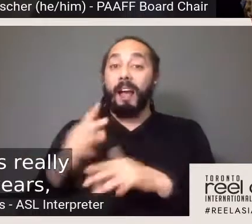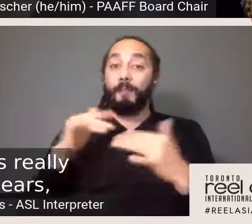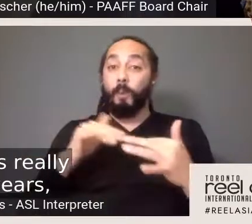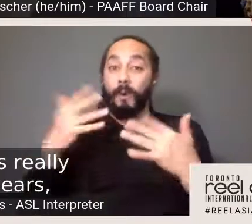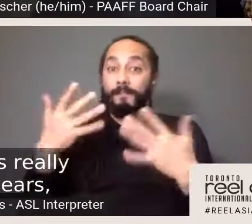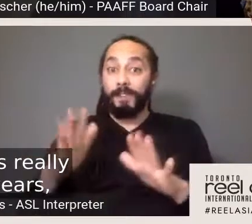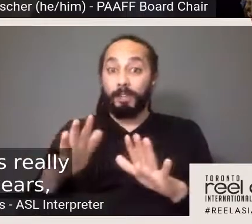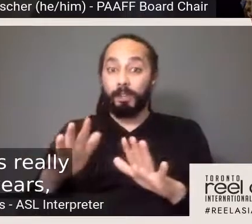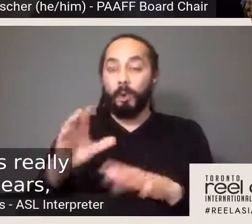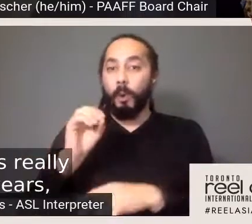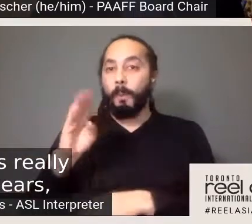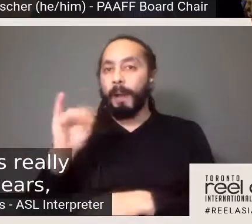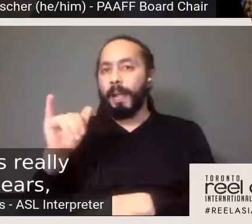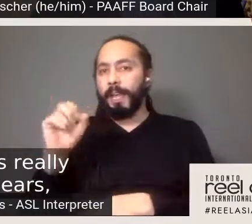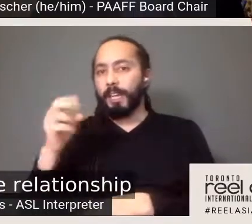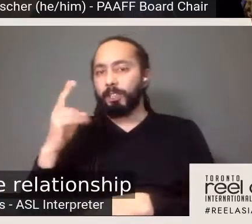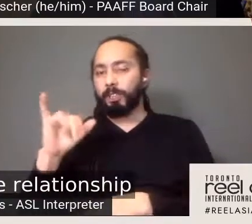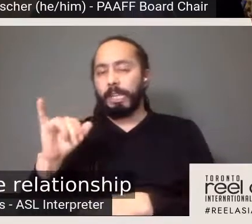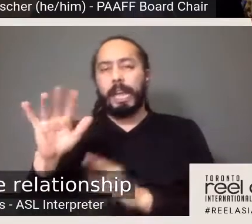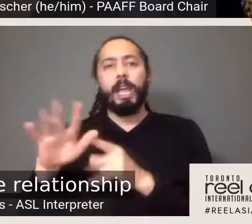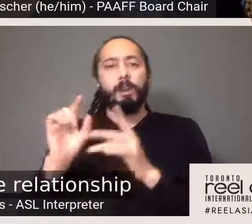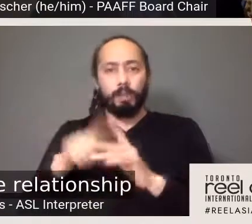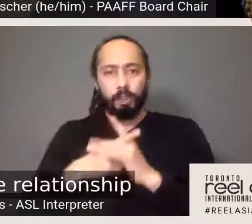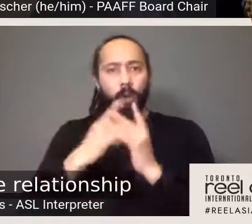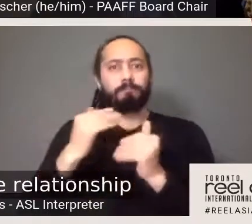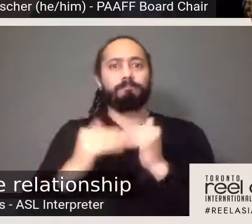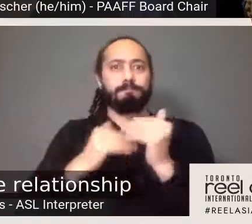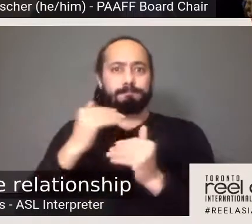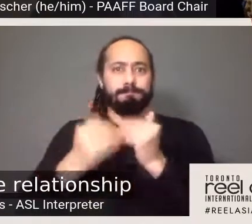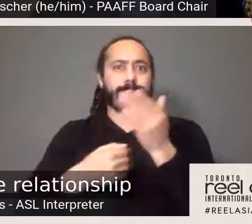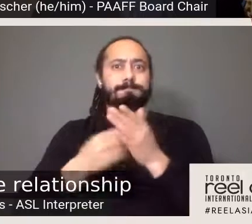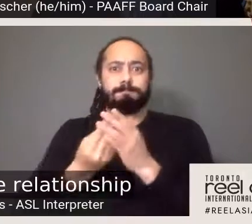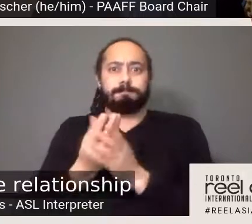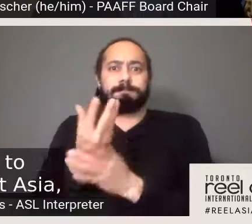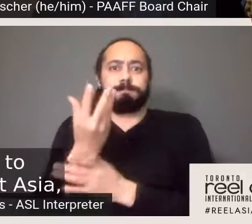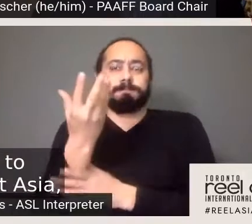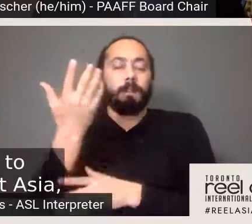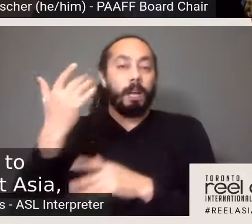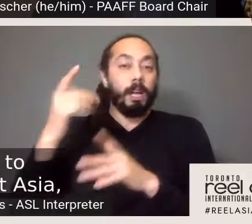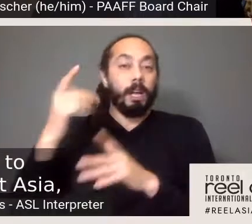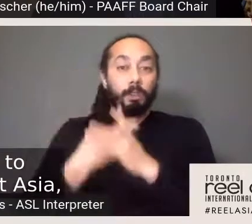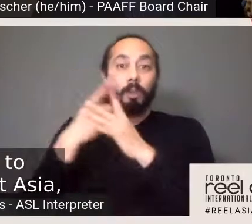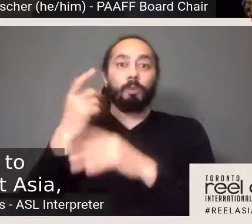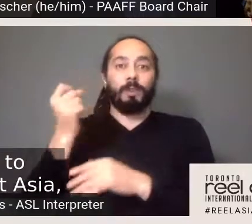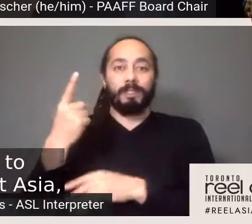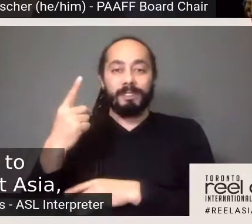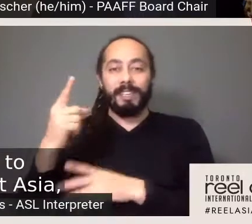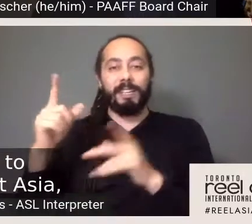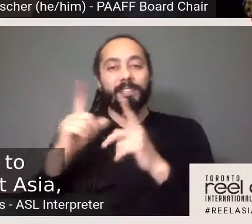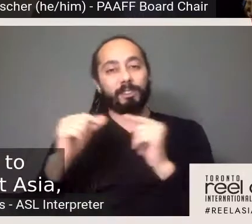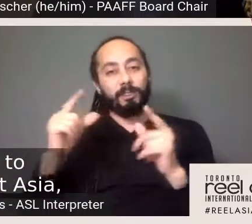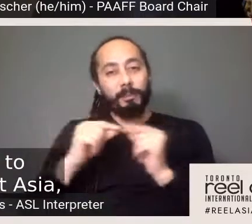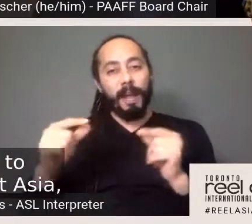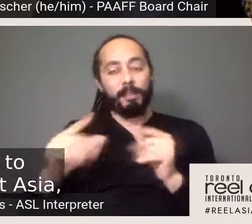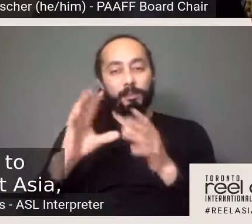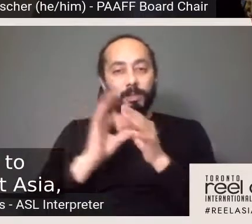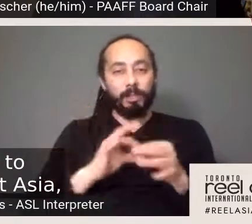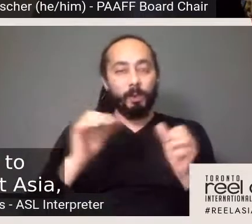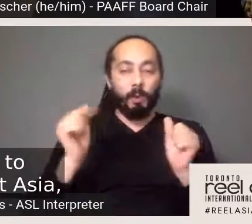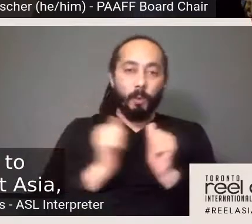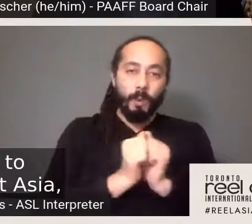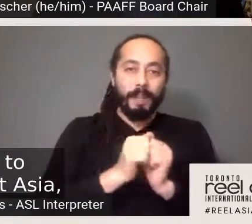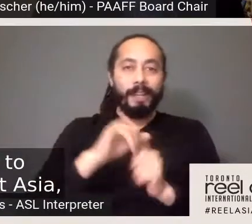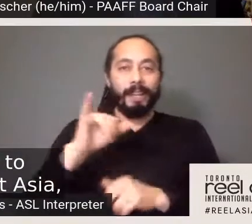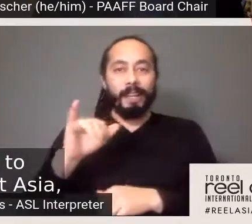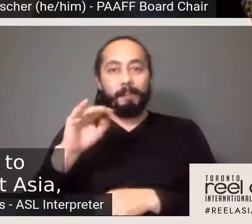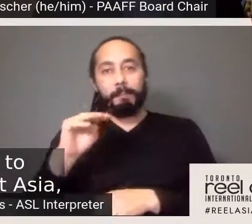in his formative years, coming to understand the relationship that Japan had to imperialism